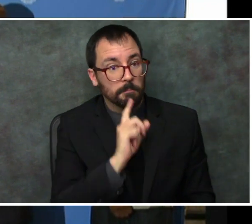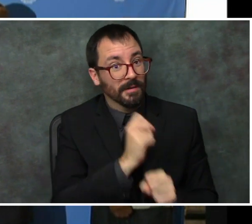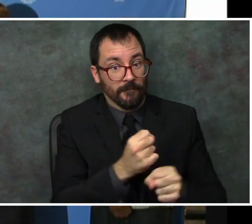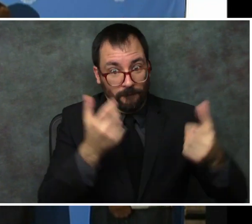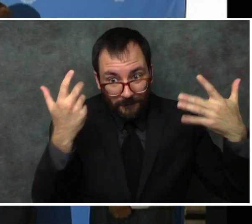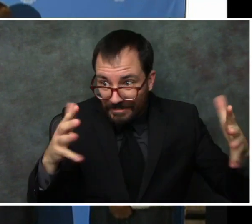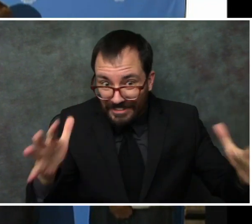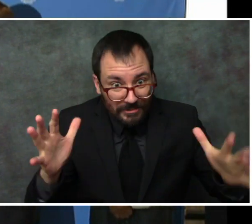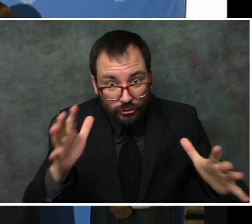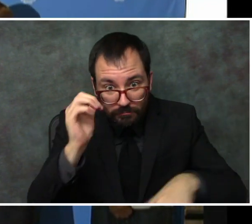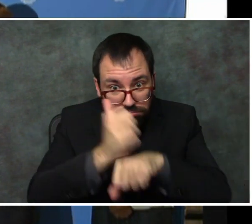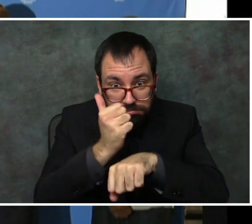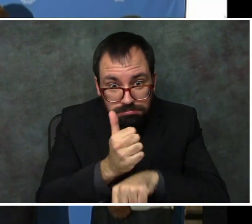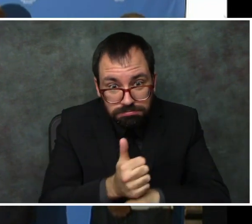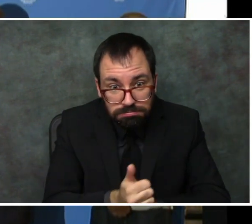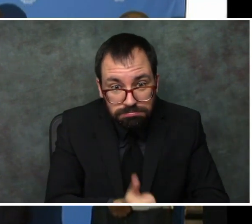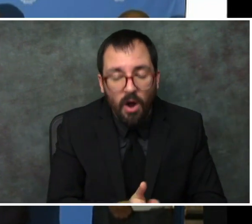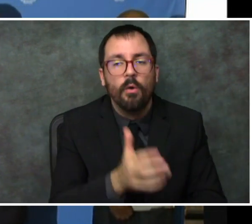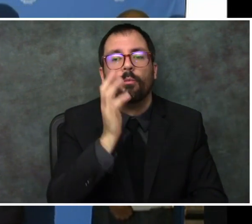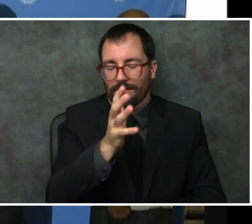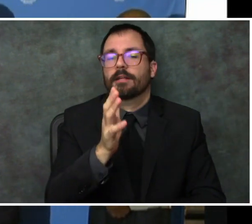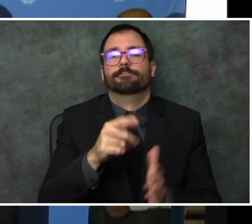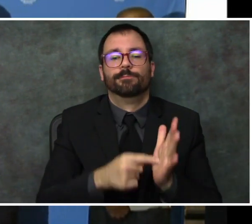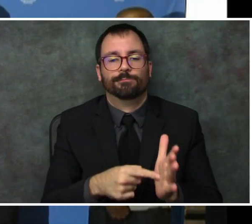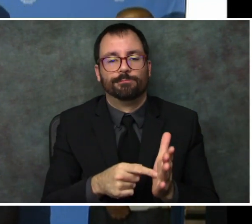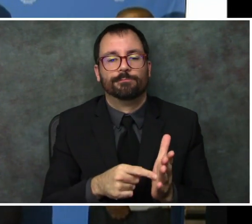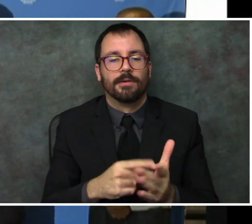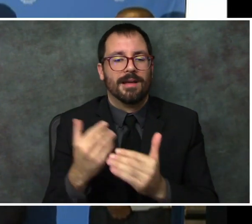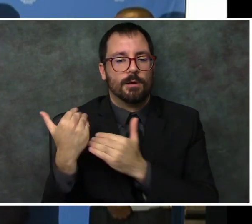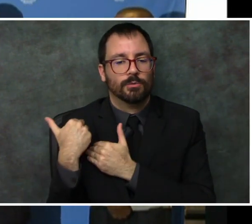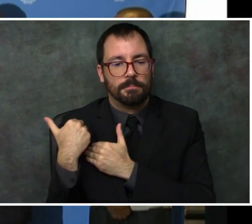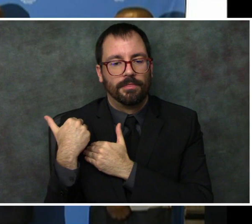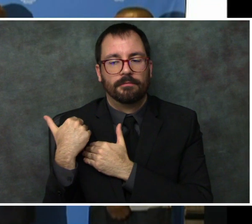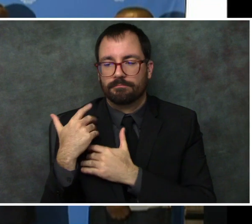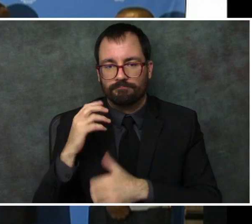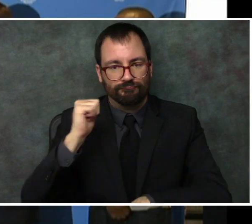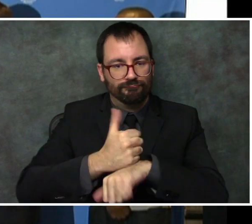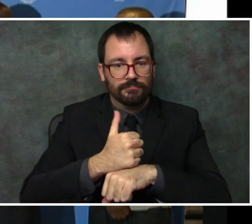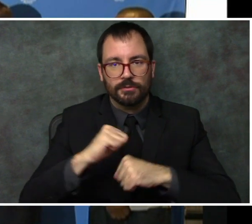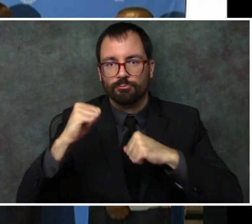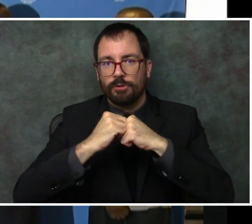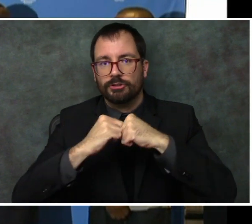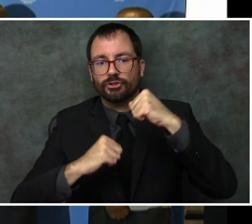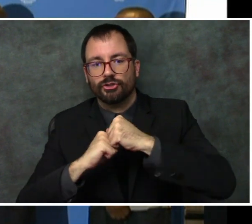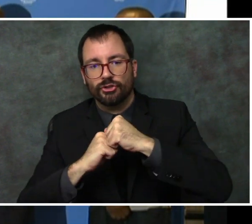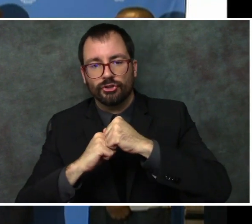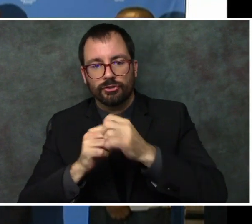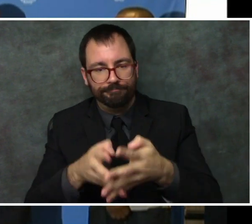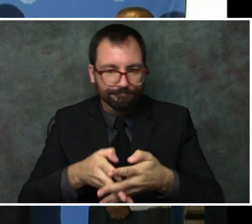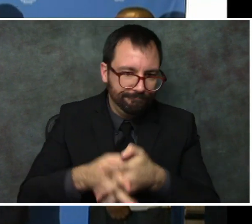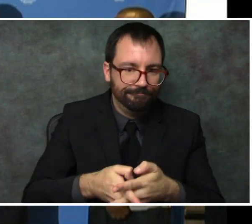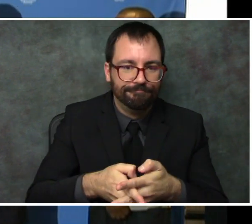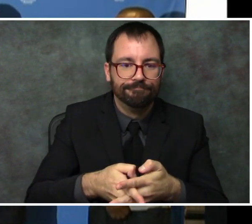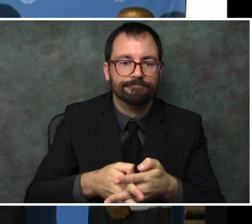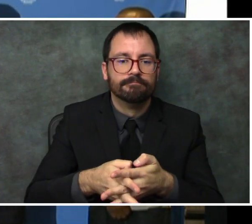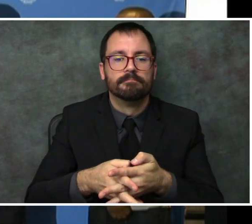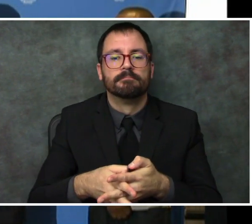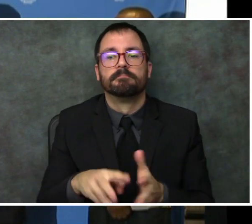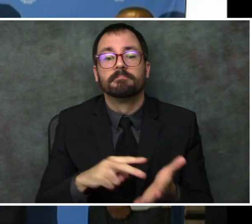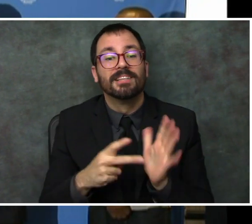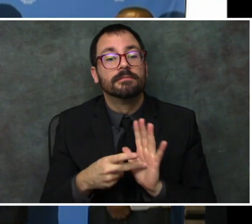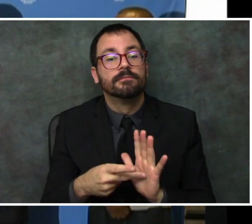when implemented in full, will help create accountability structures that prioritize